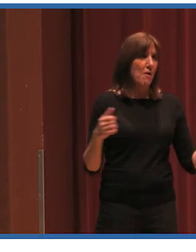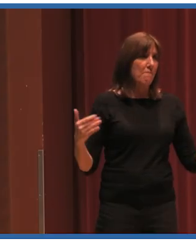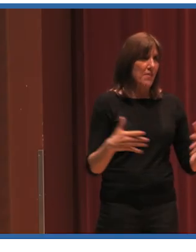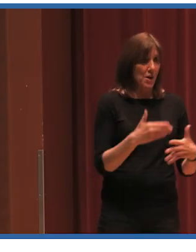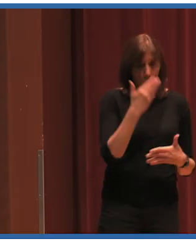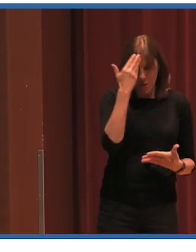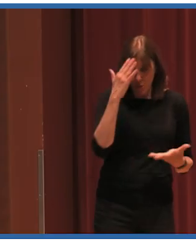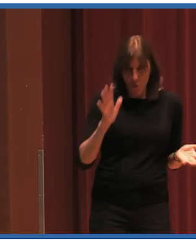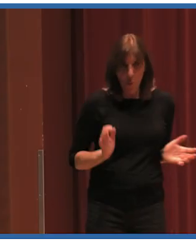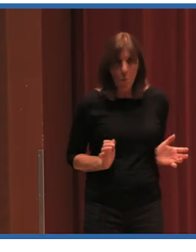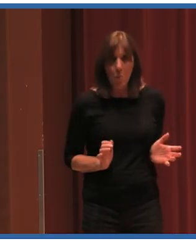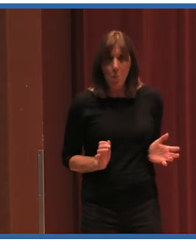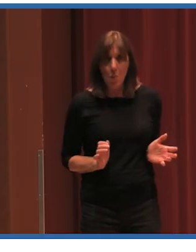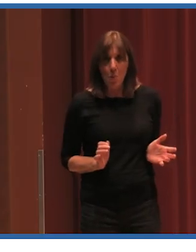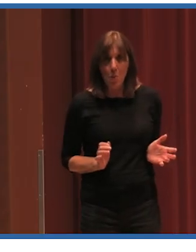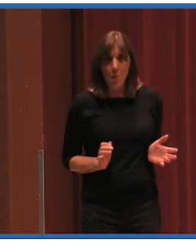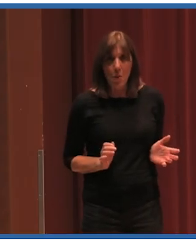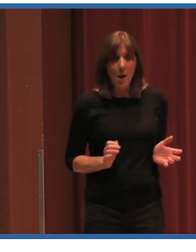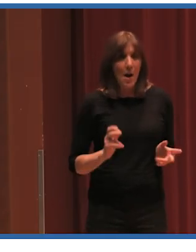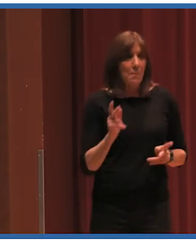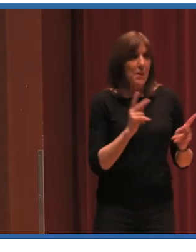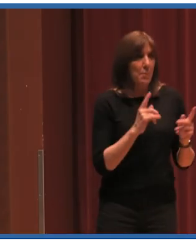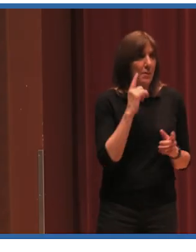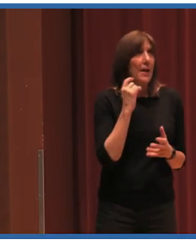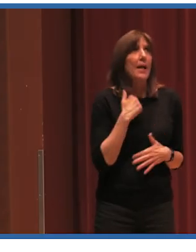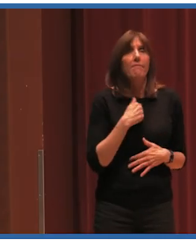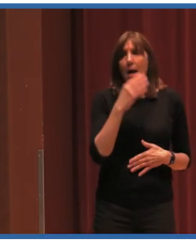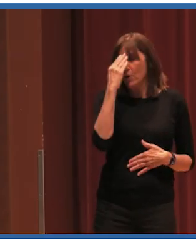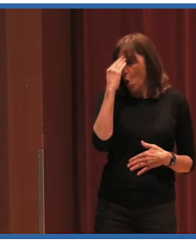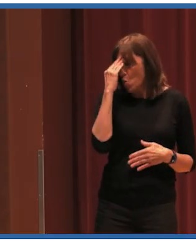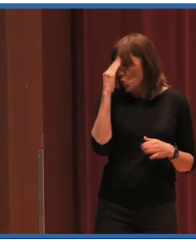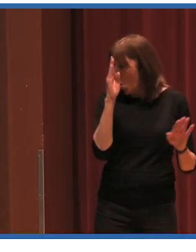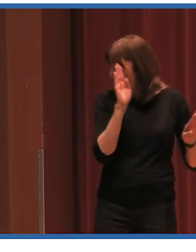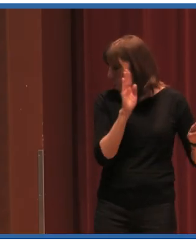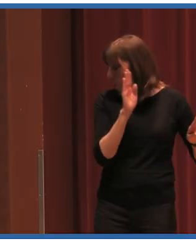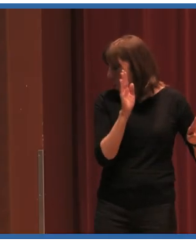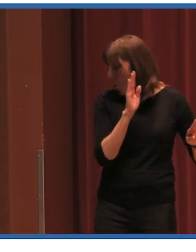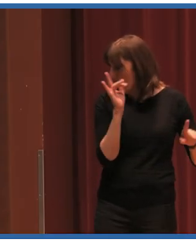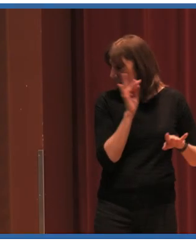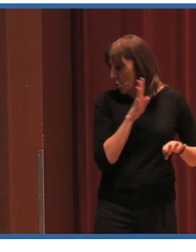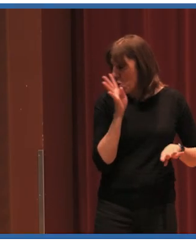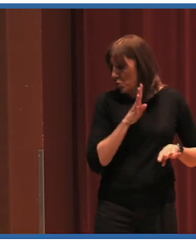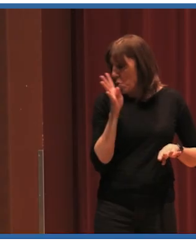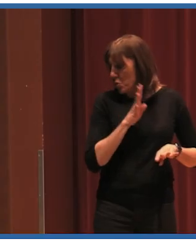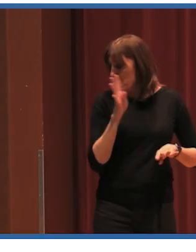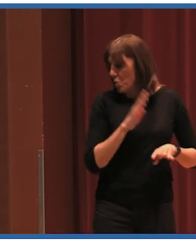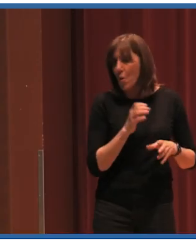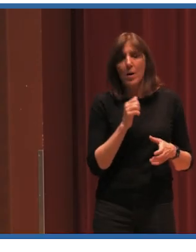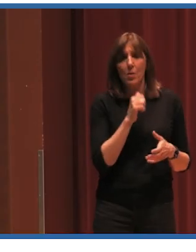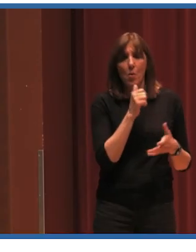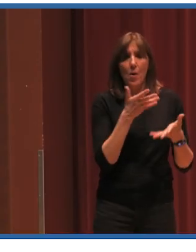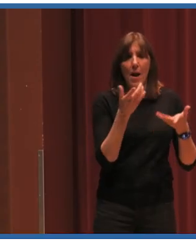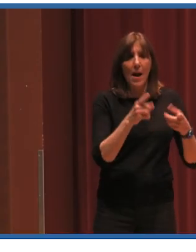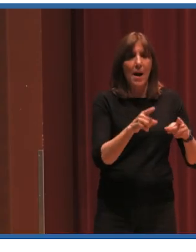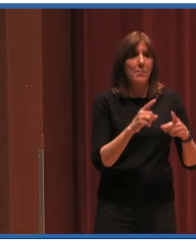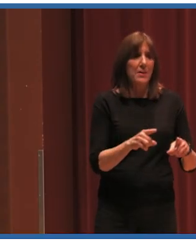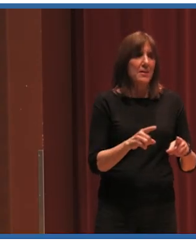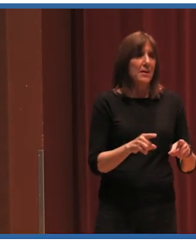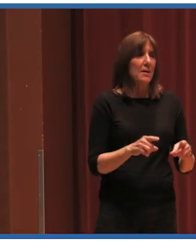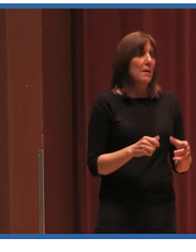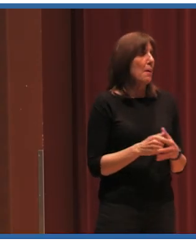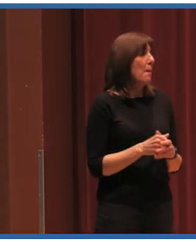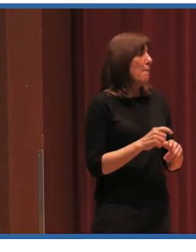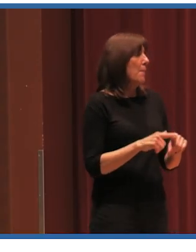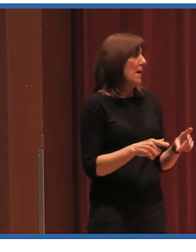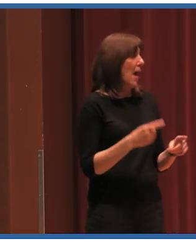unknown. People tend to think if I don't acknowledge a thing, unreasonably they think that thing cannot happen. If I